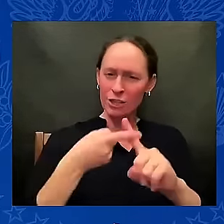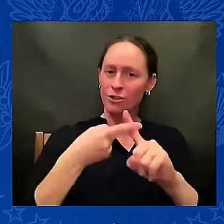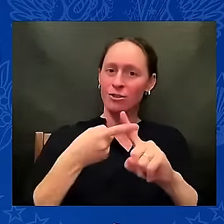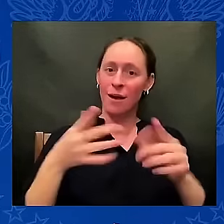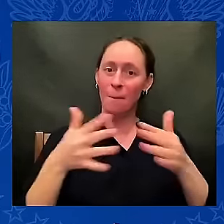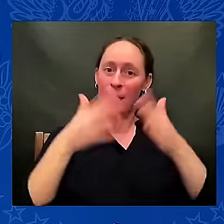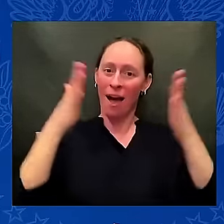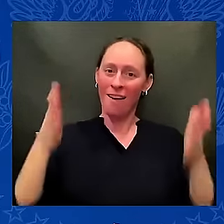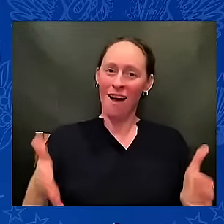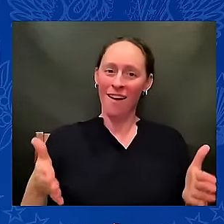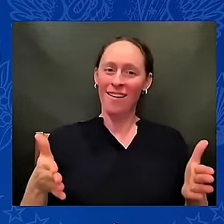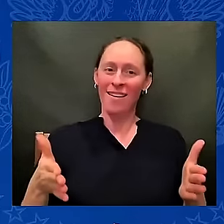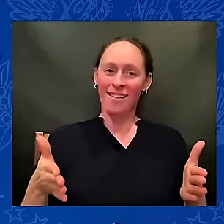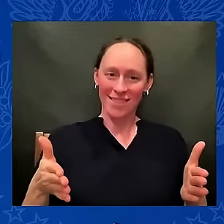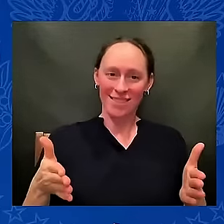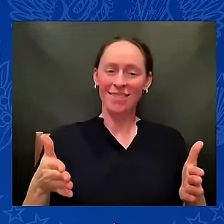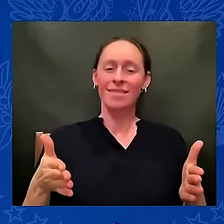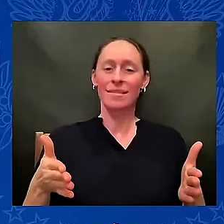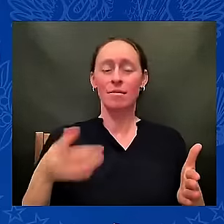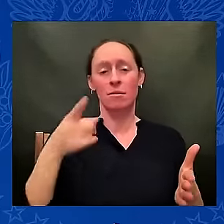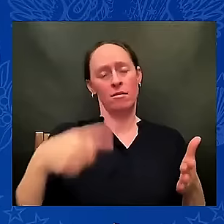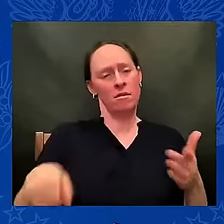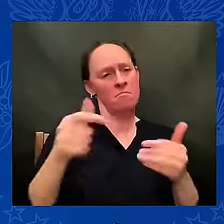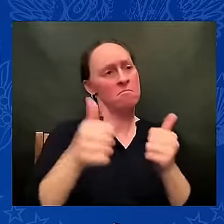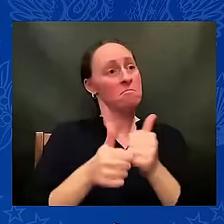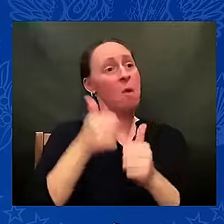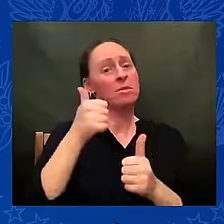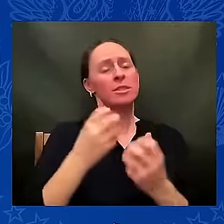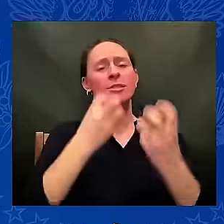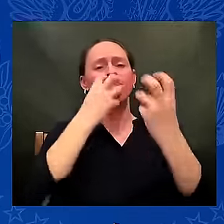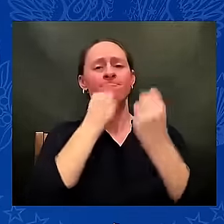Americans. Well, that's a fact.